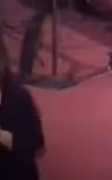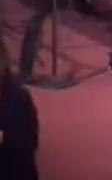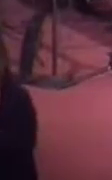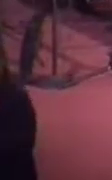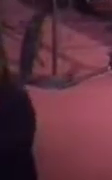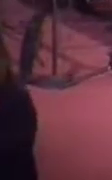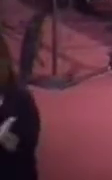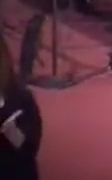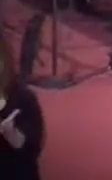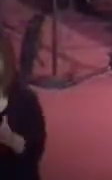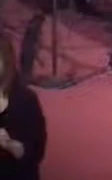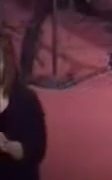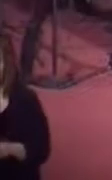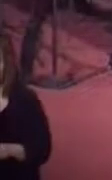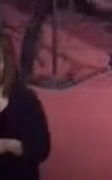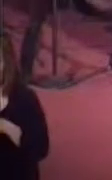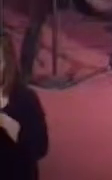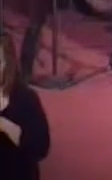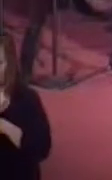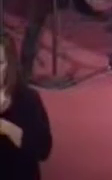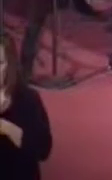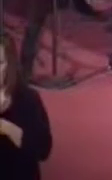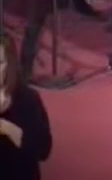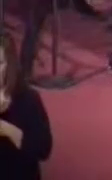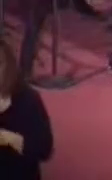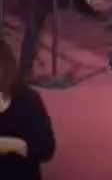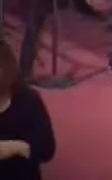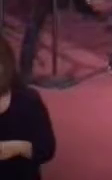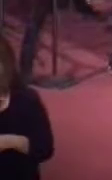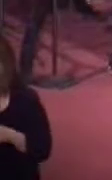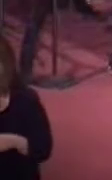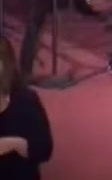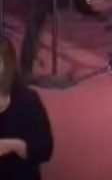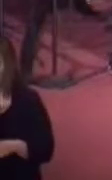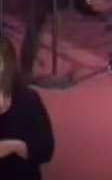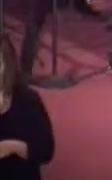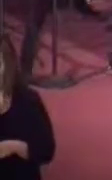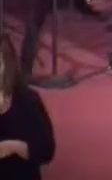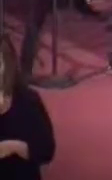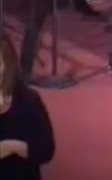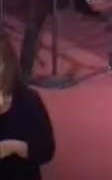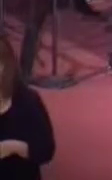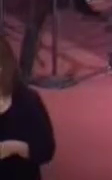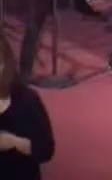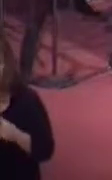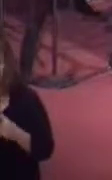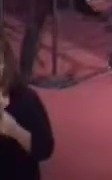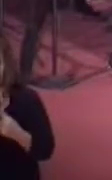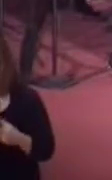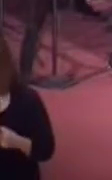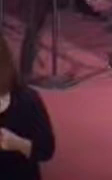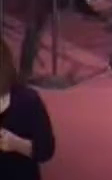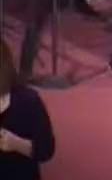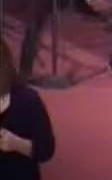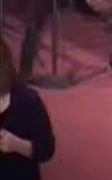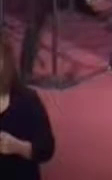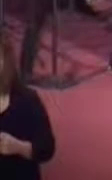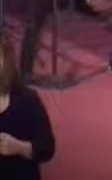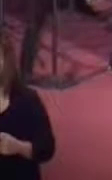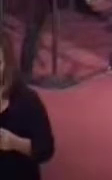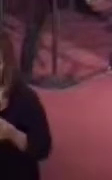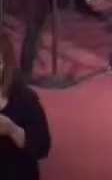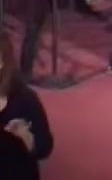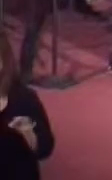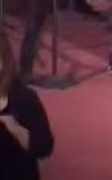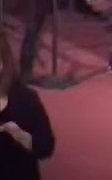into Babylon. There was a man in Babylon, by the providence of God, who knew the Israelite scriptures,